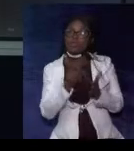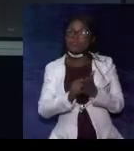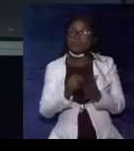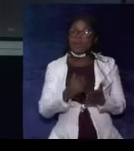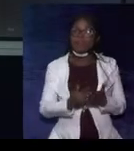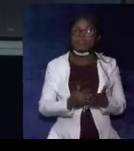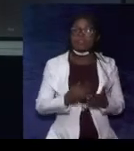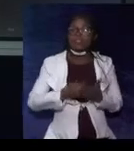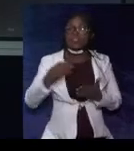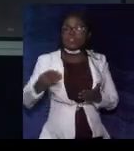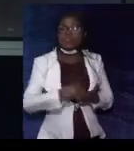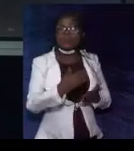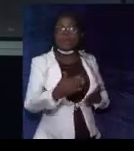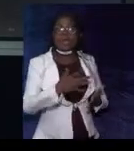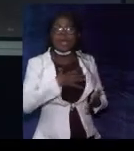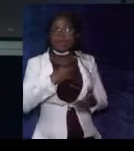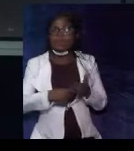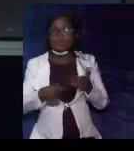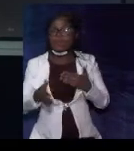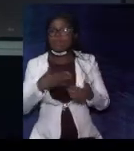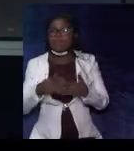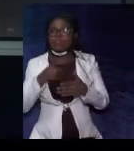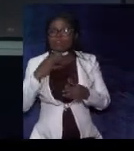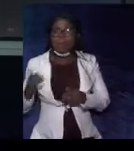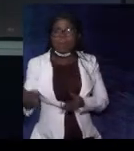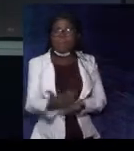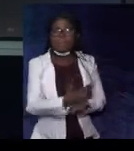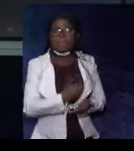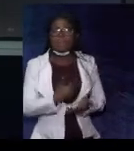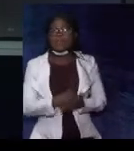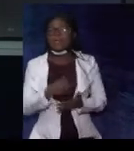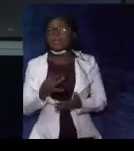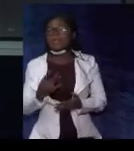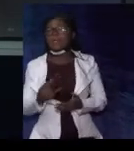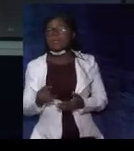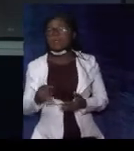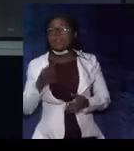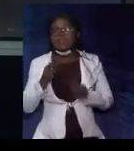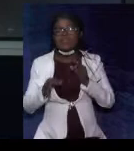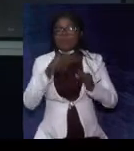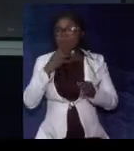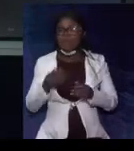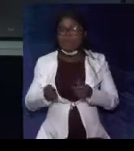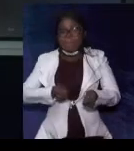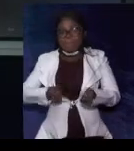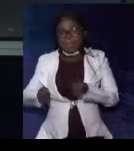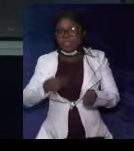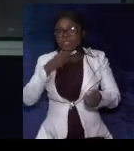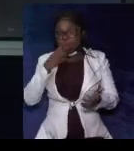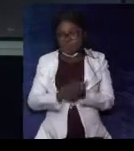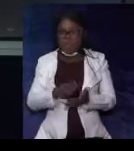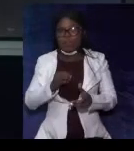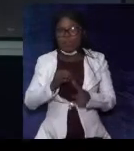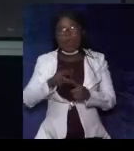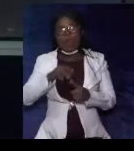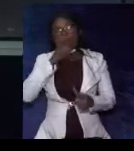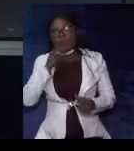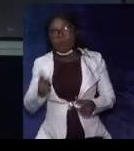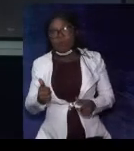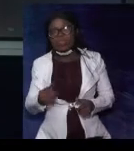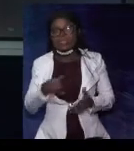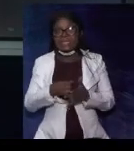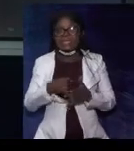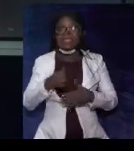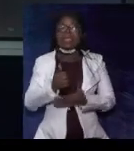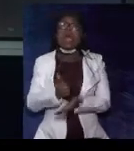you have sold. You'll be able to know if you are really managing the produce or your harvest properly. So